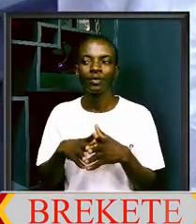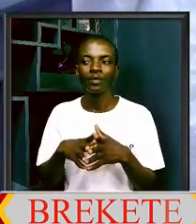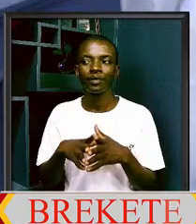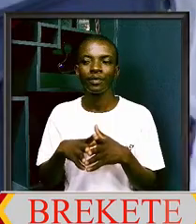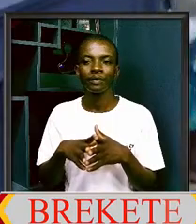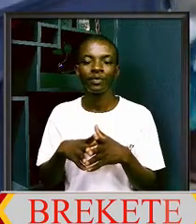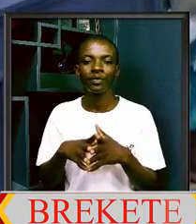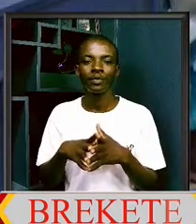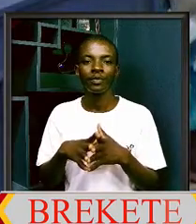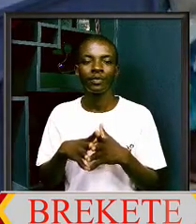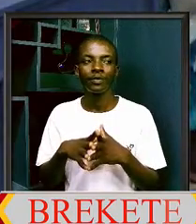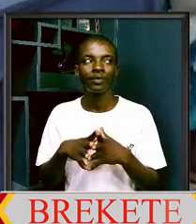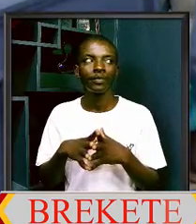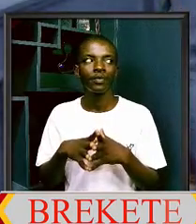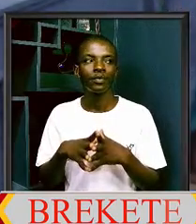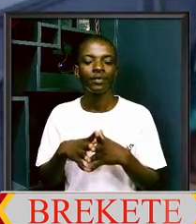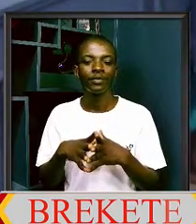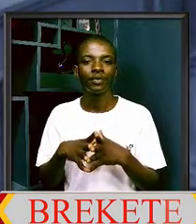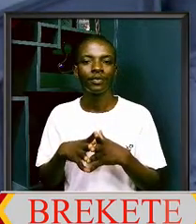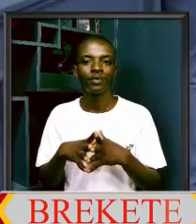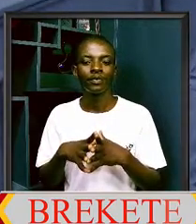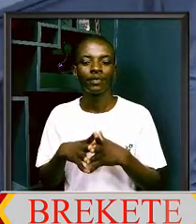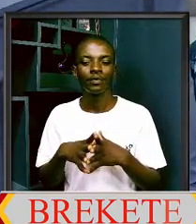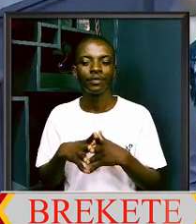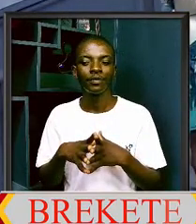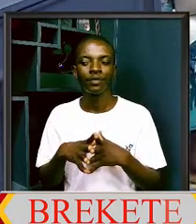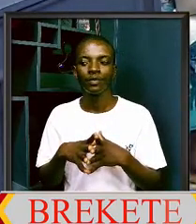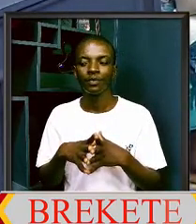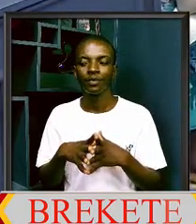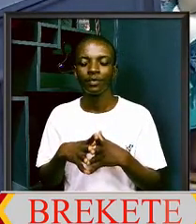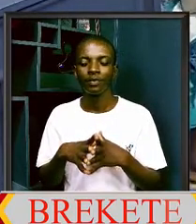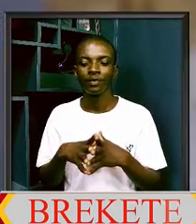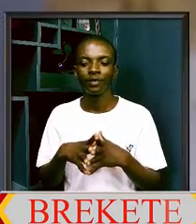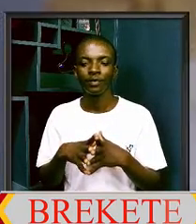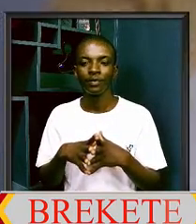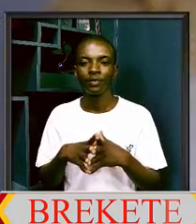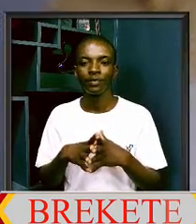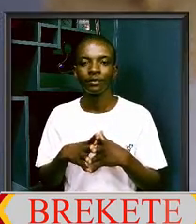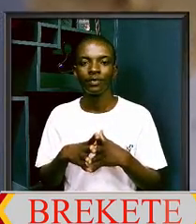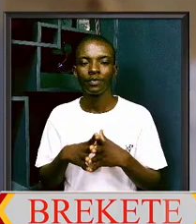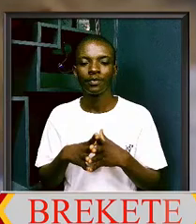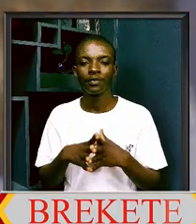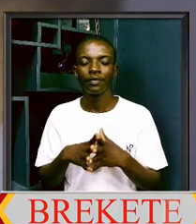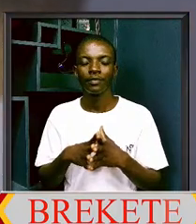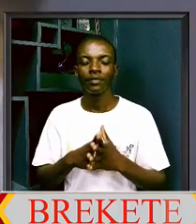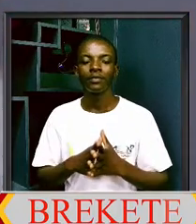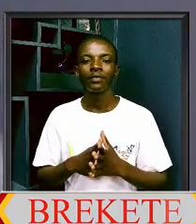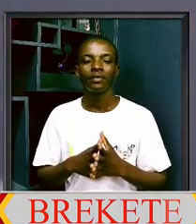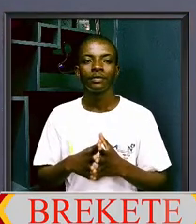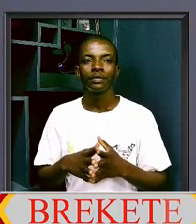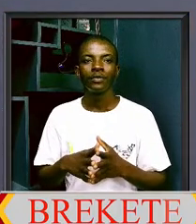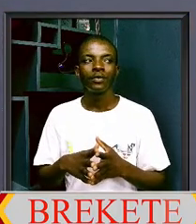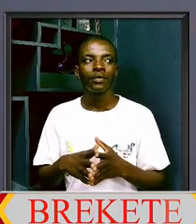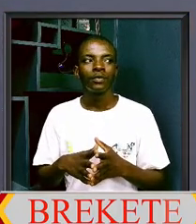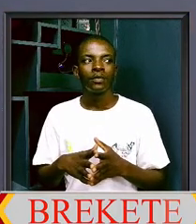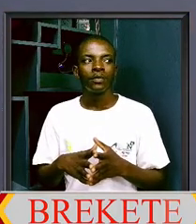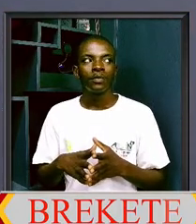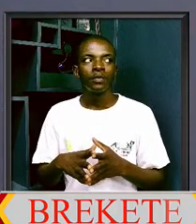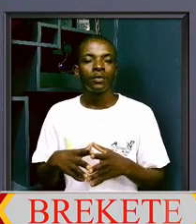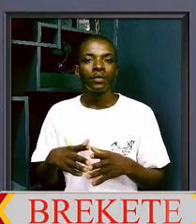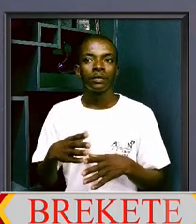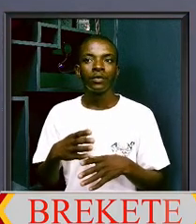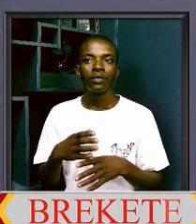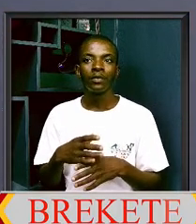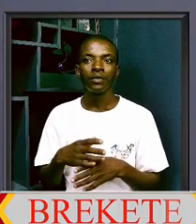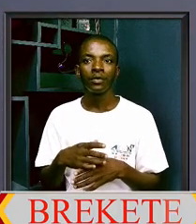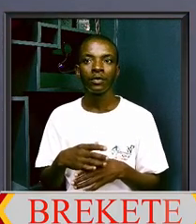climb up my dear we don't we don't get